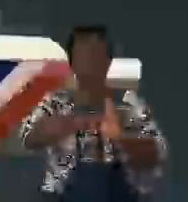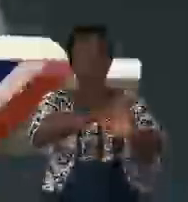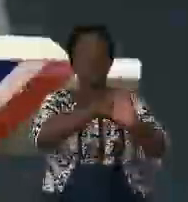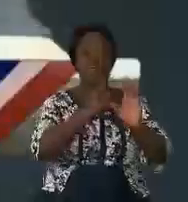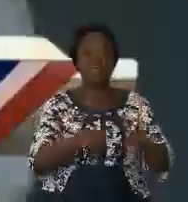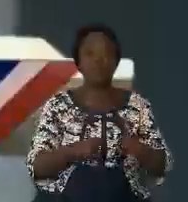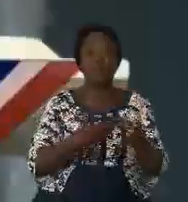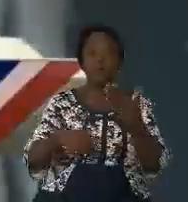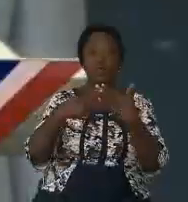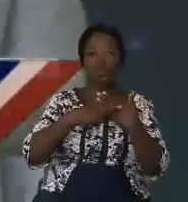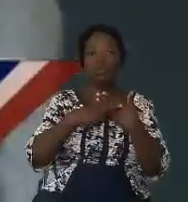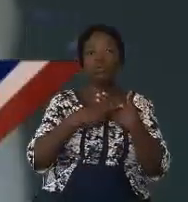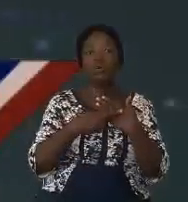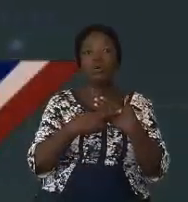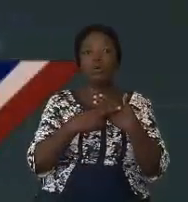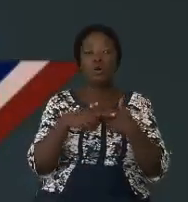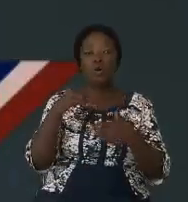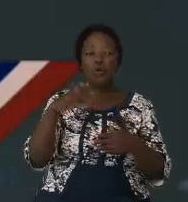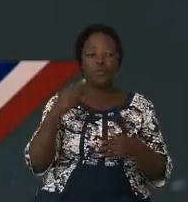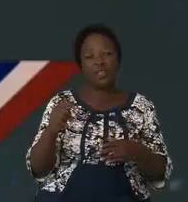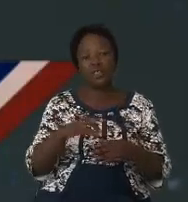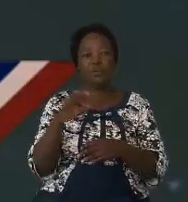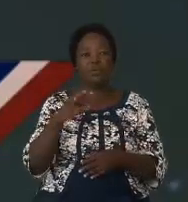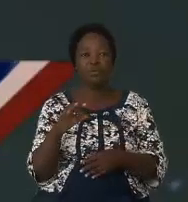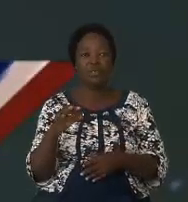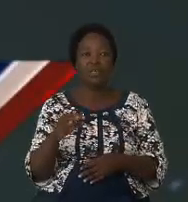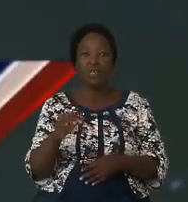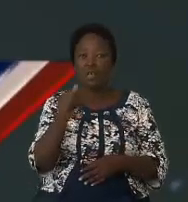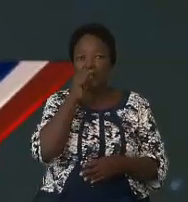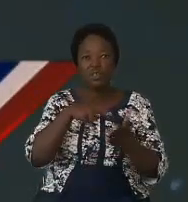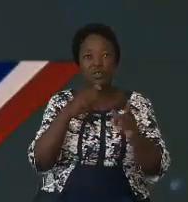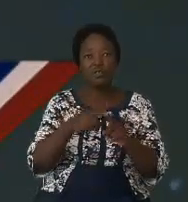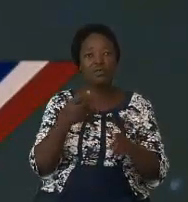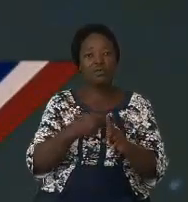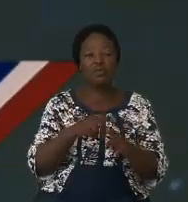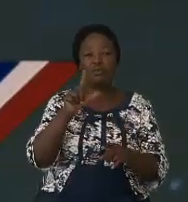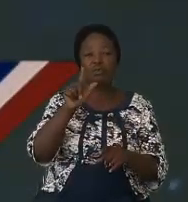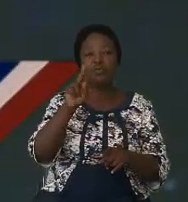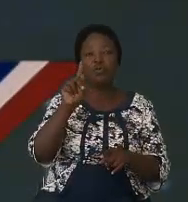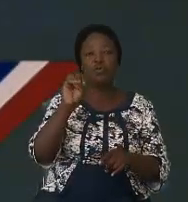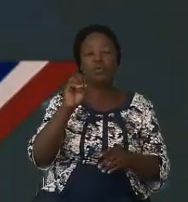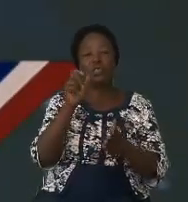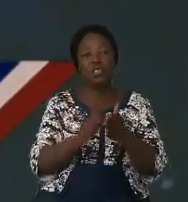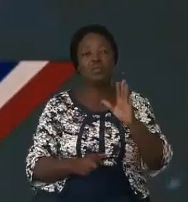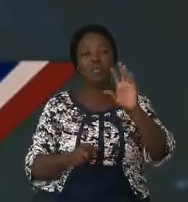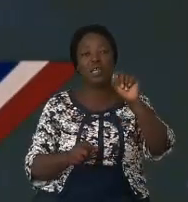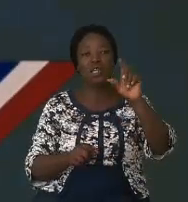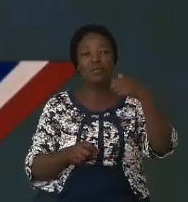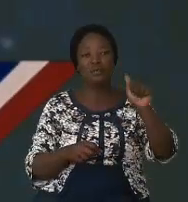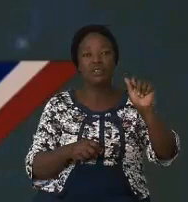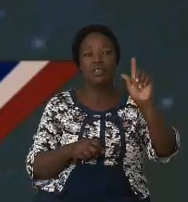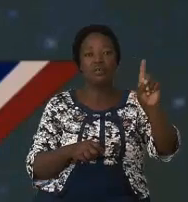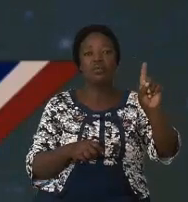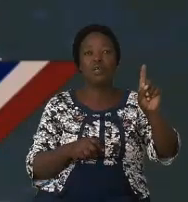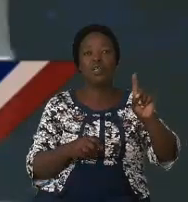return of the Spirit. Preventable return of the Spirit. I'm reading to you from Luke